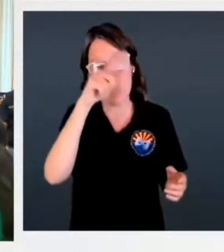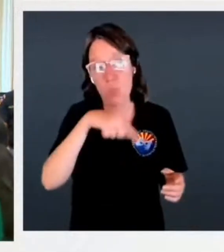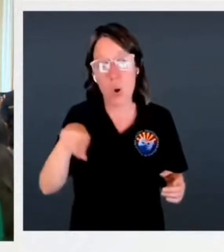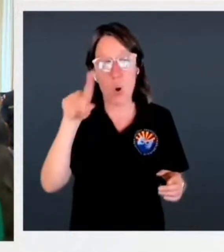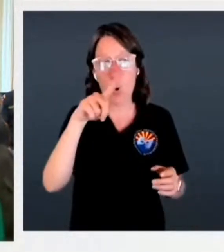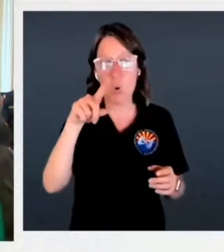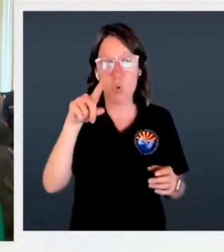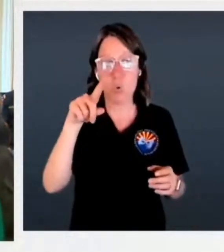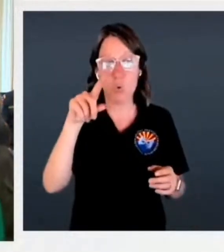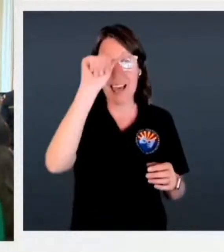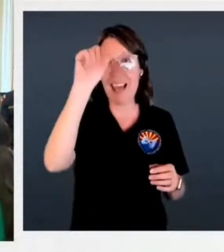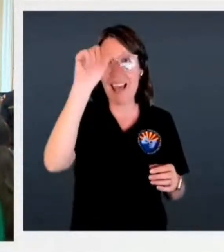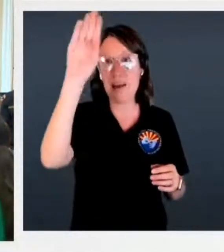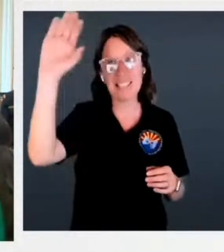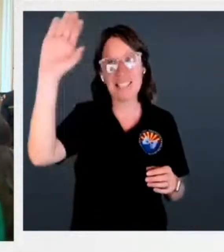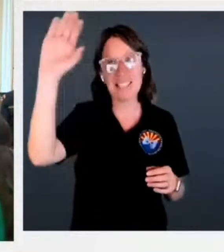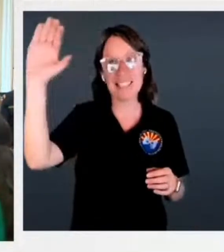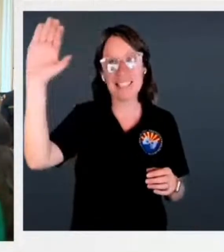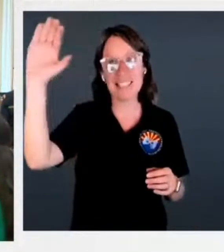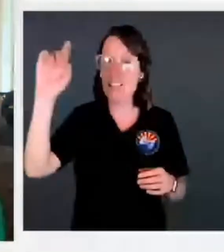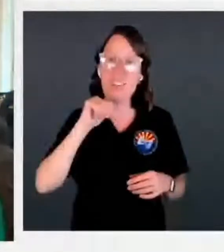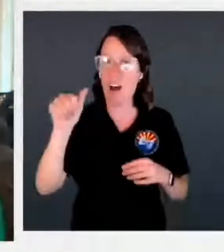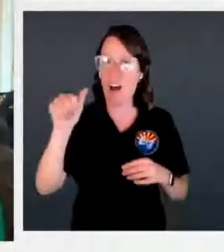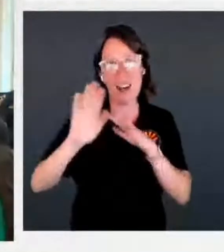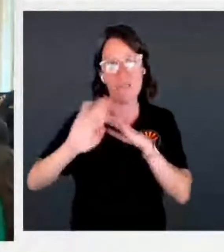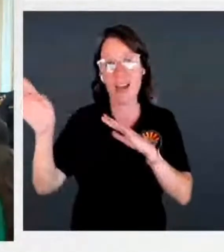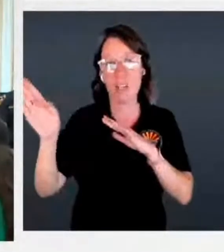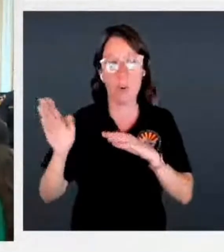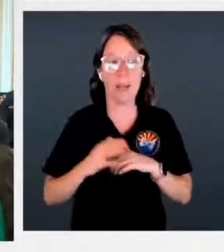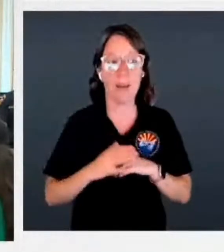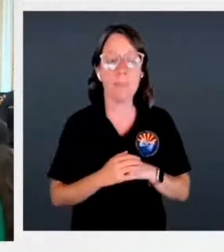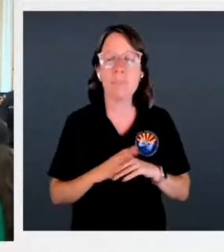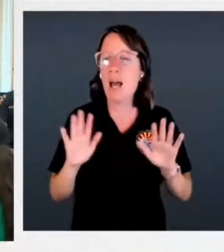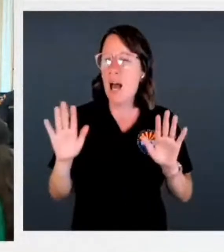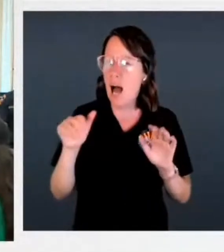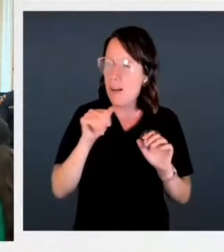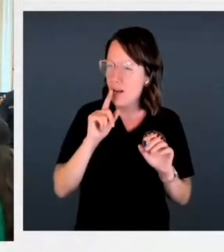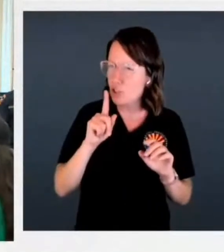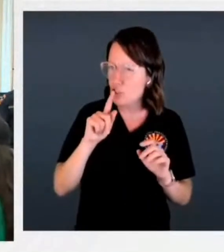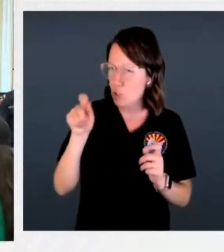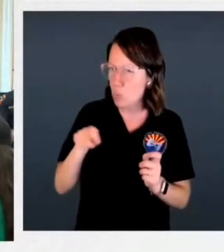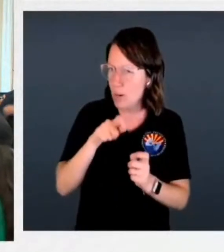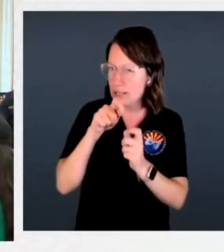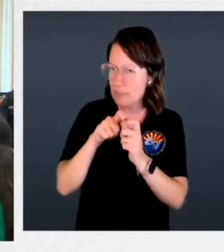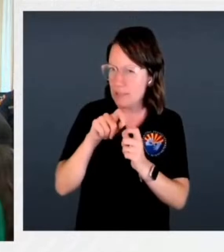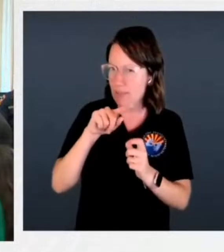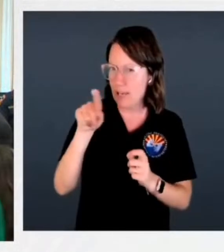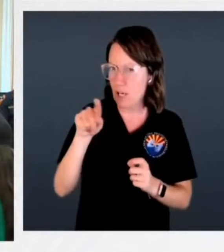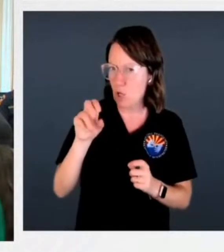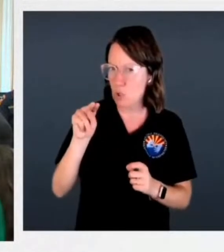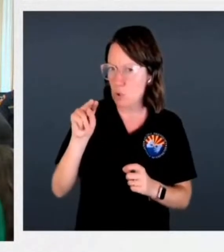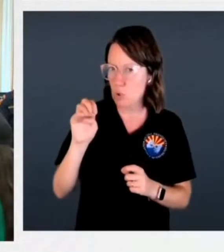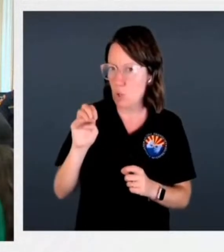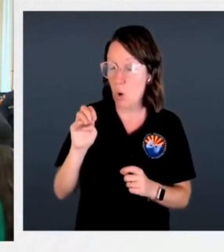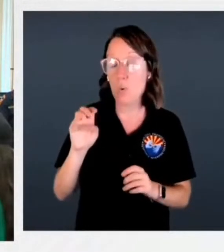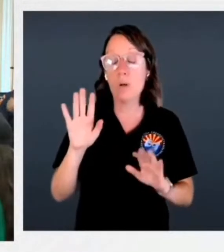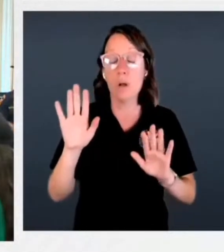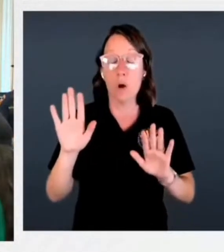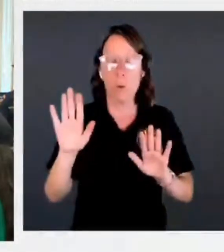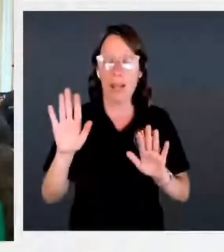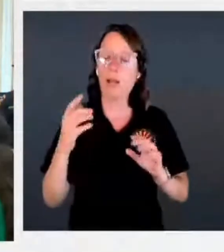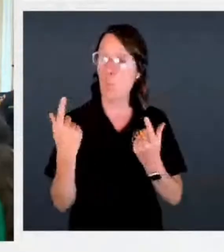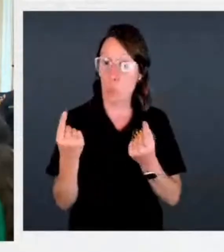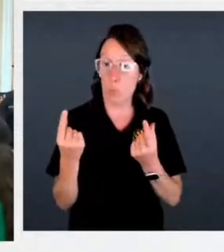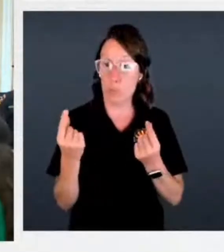I appreciate that. I don't know which specific zones, but I'll let you know what we do. So every day we get together and we have to look at